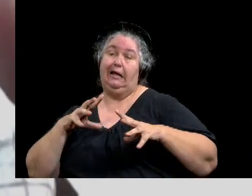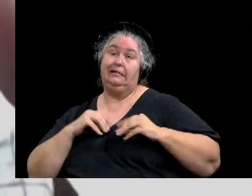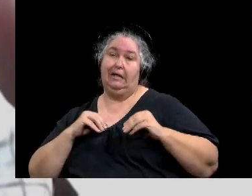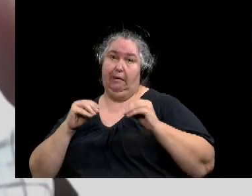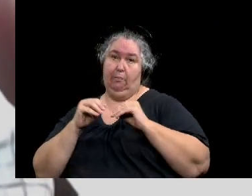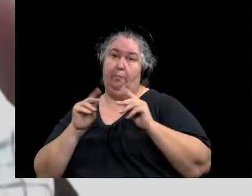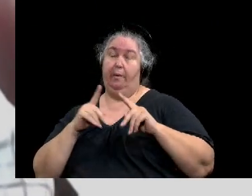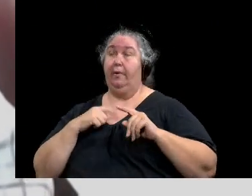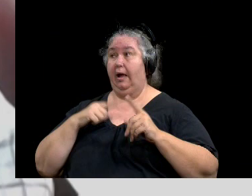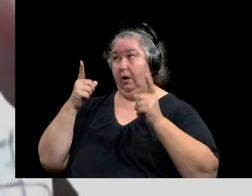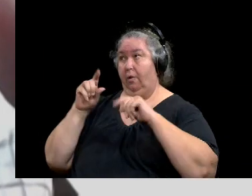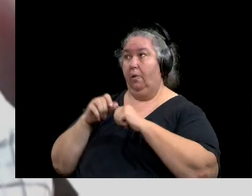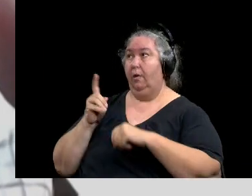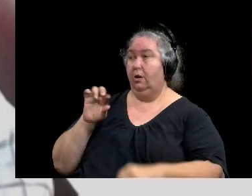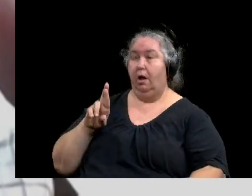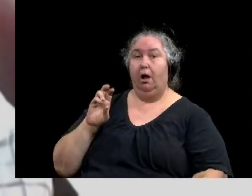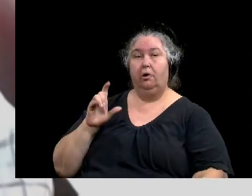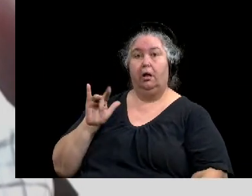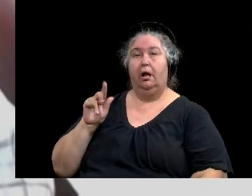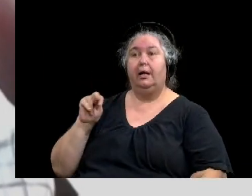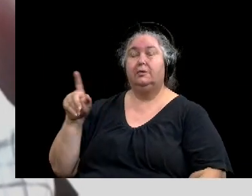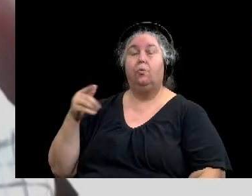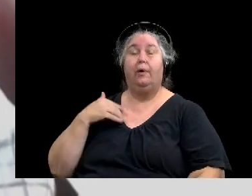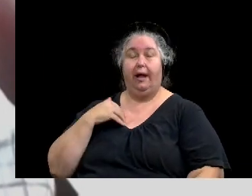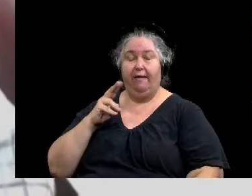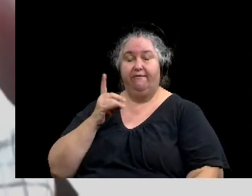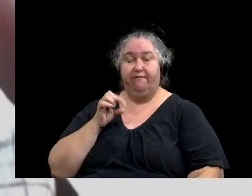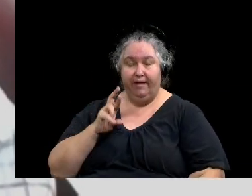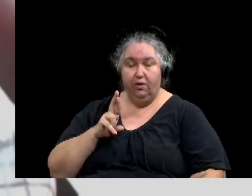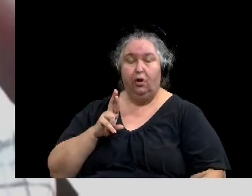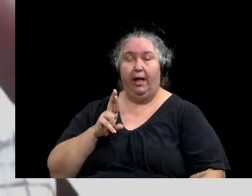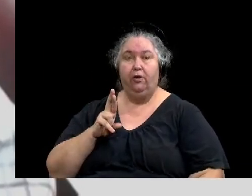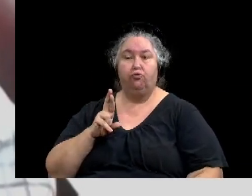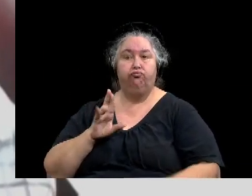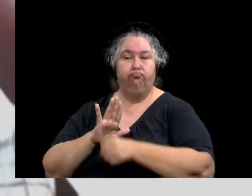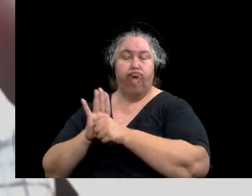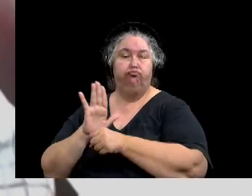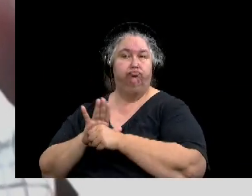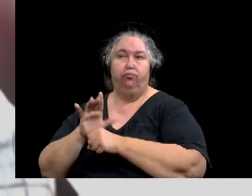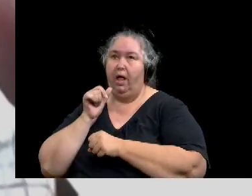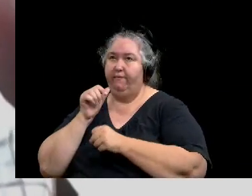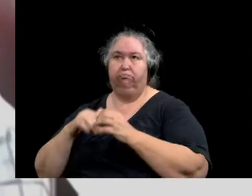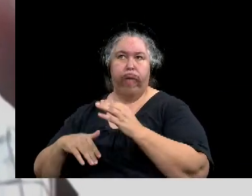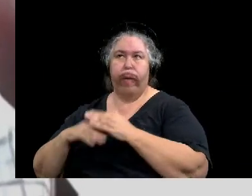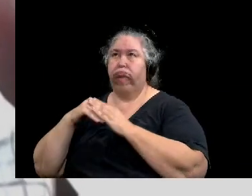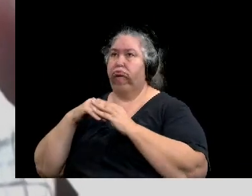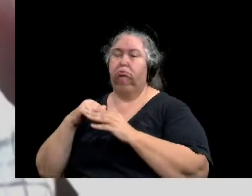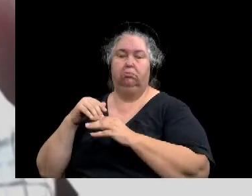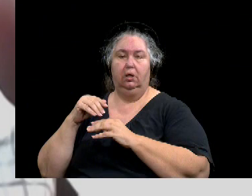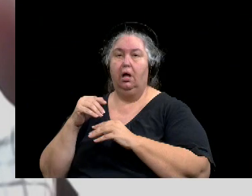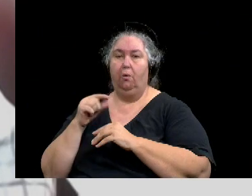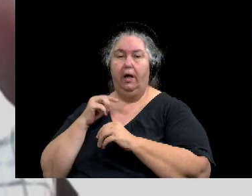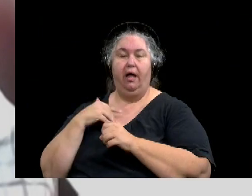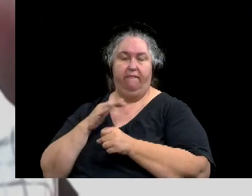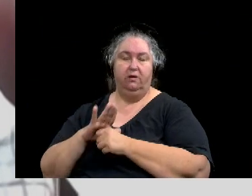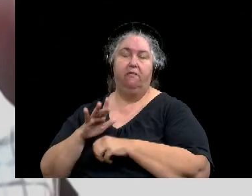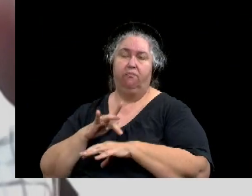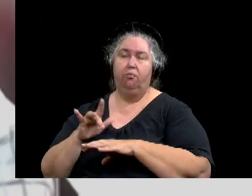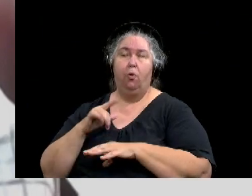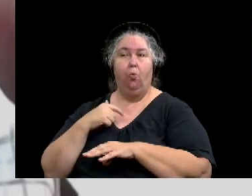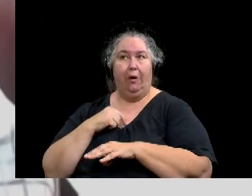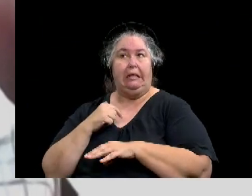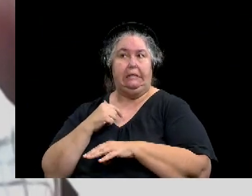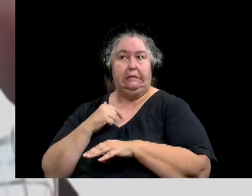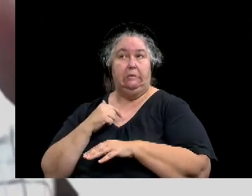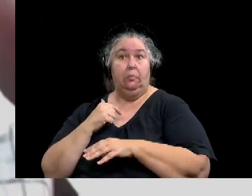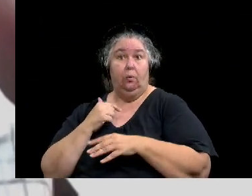Eliason. We have ventilator capacity that's not tapped yet. So I think we're in a pretty good